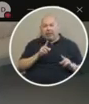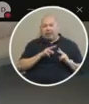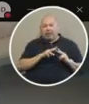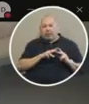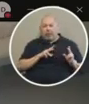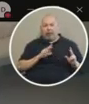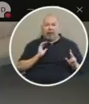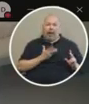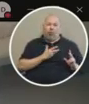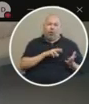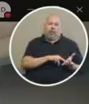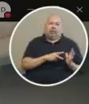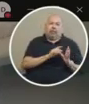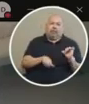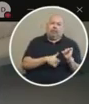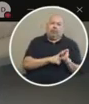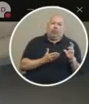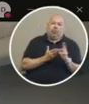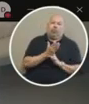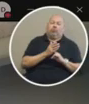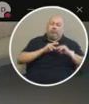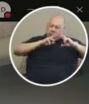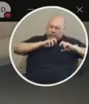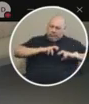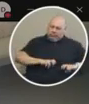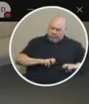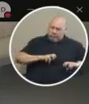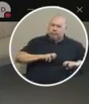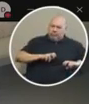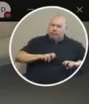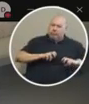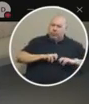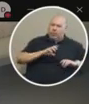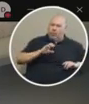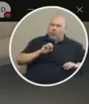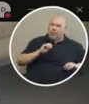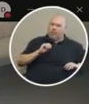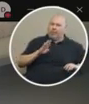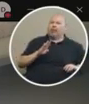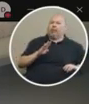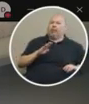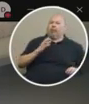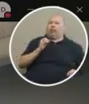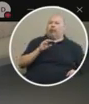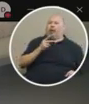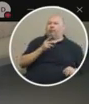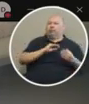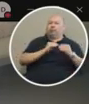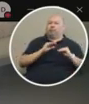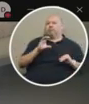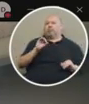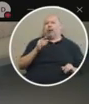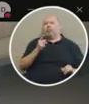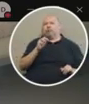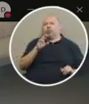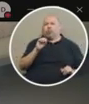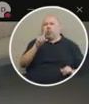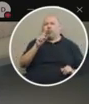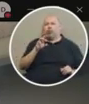way, our intent is to go through a thorough analysis with O&B controllers, as well as the operations